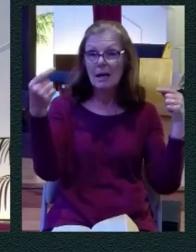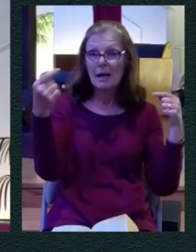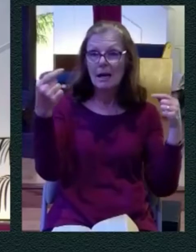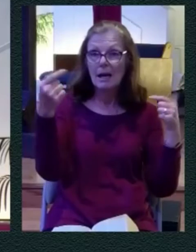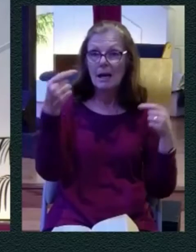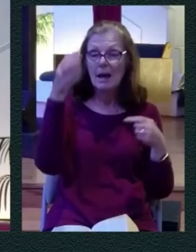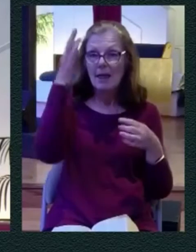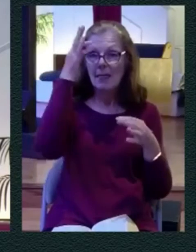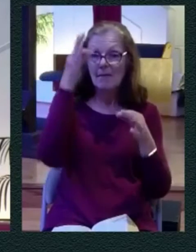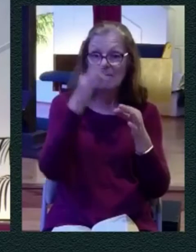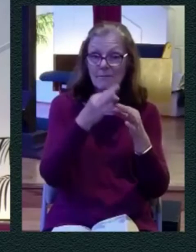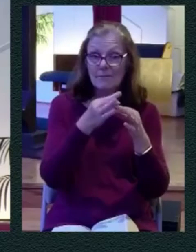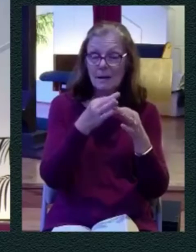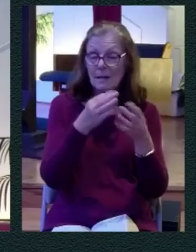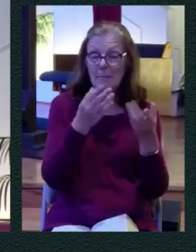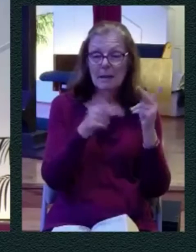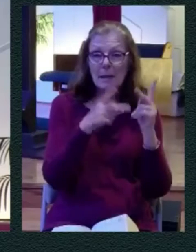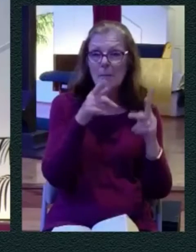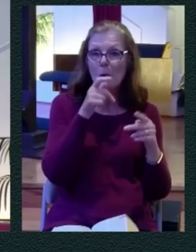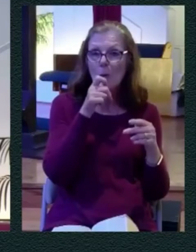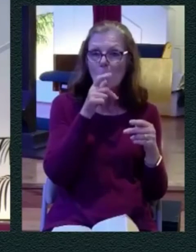apostasy.